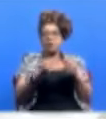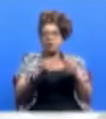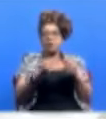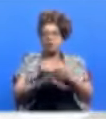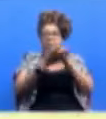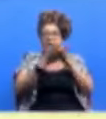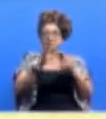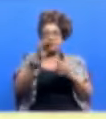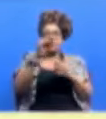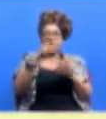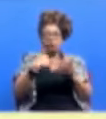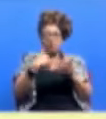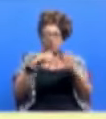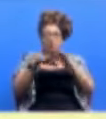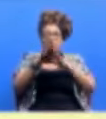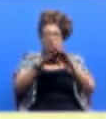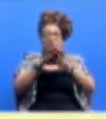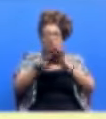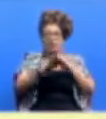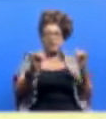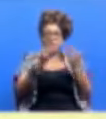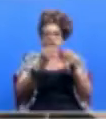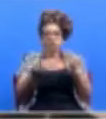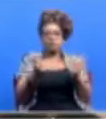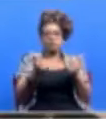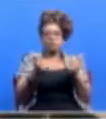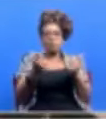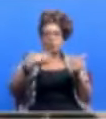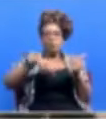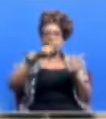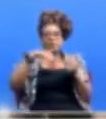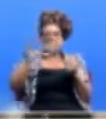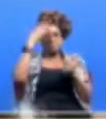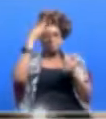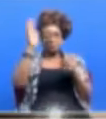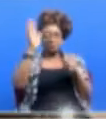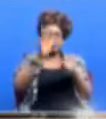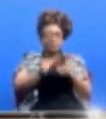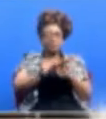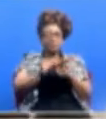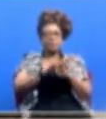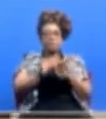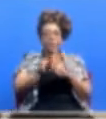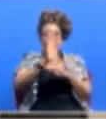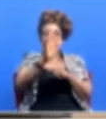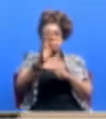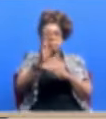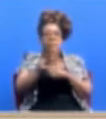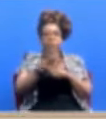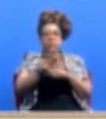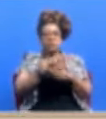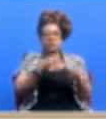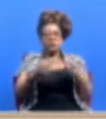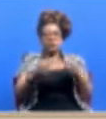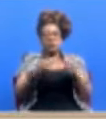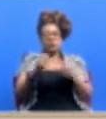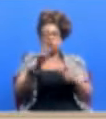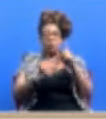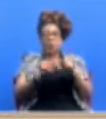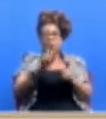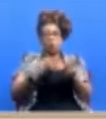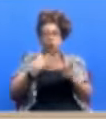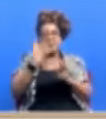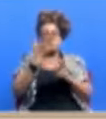helping vendors to have access to clean solution. We know a lot of Smokie and eggs vendors are using charcoal to cook or warm their